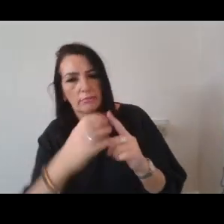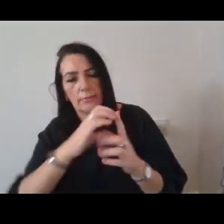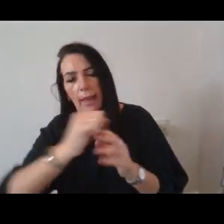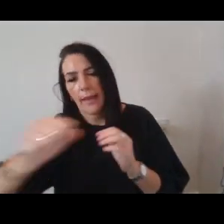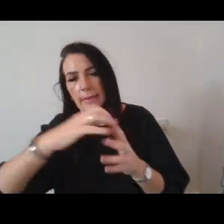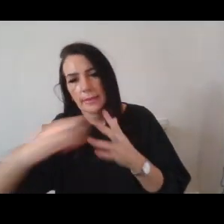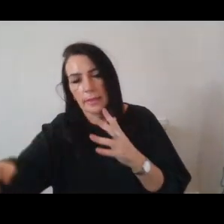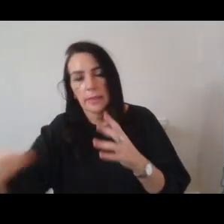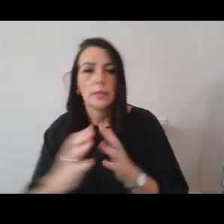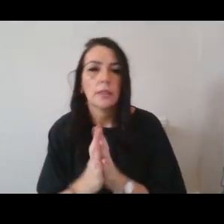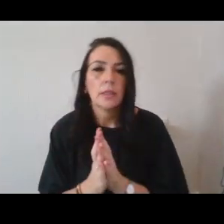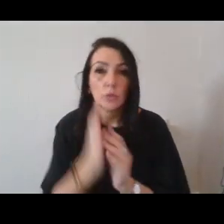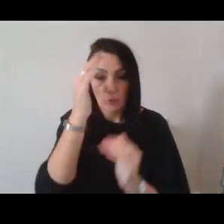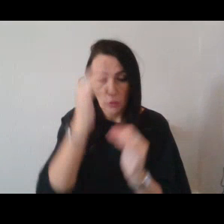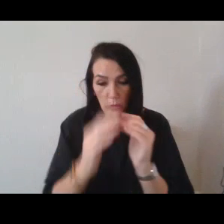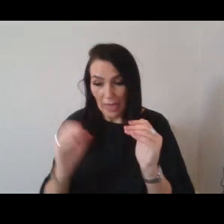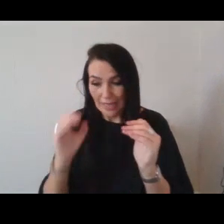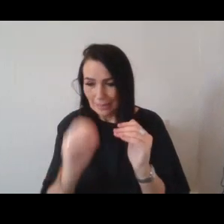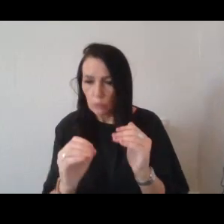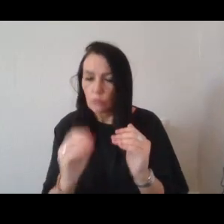net zero as a global issue.